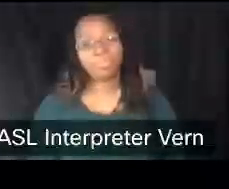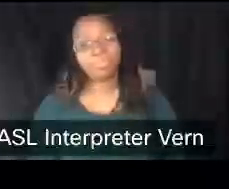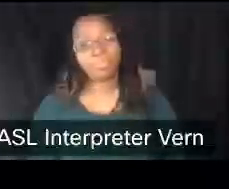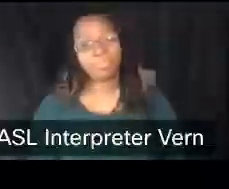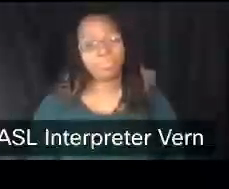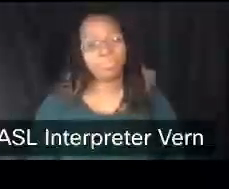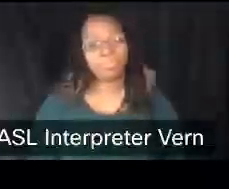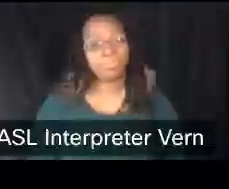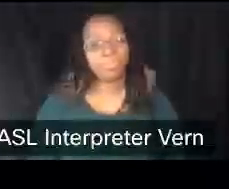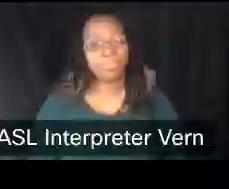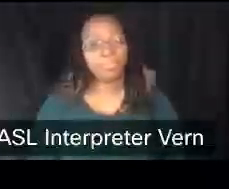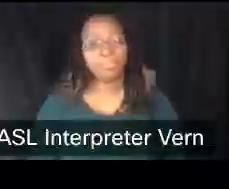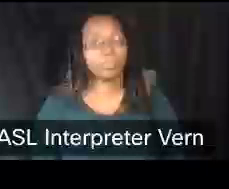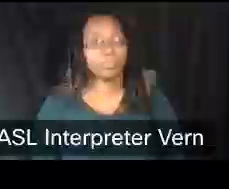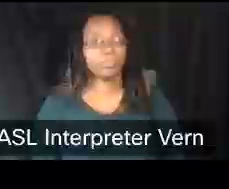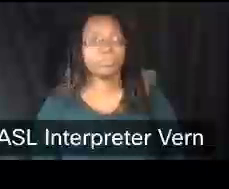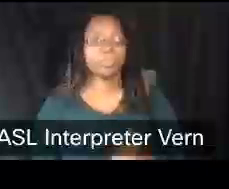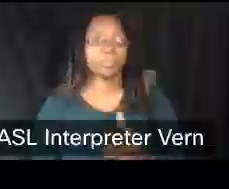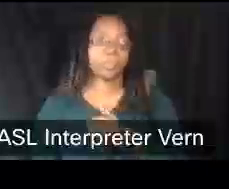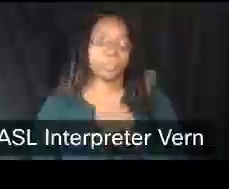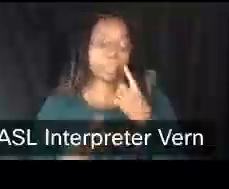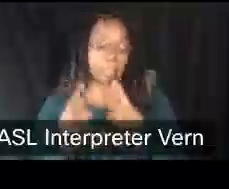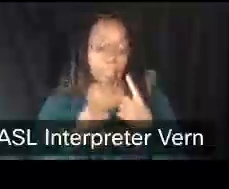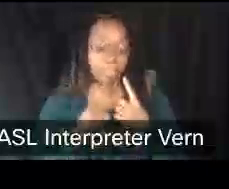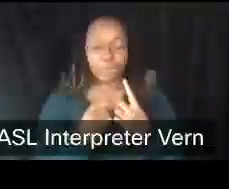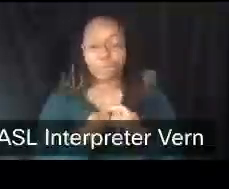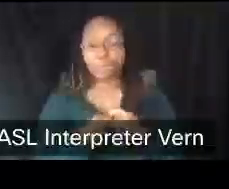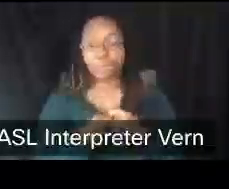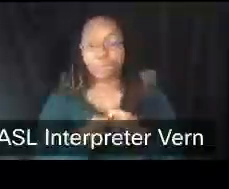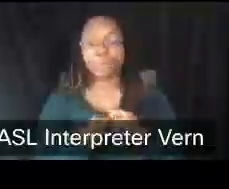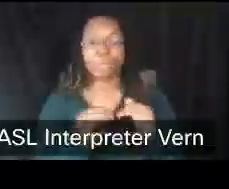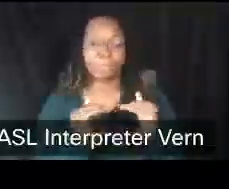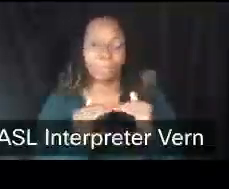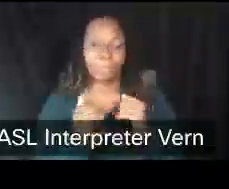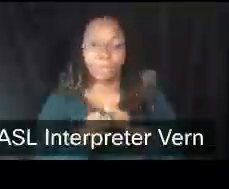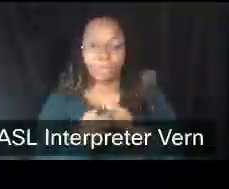As we think together about, how powerful peer support can be,